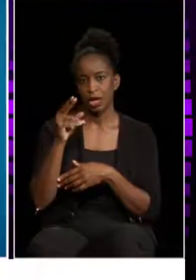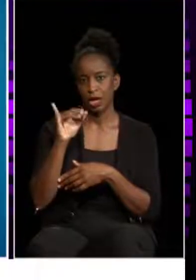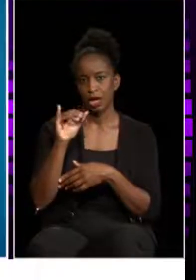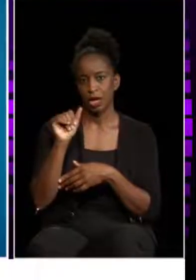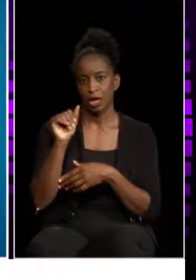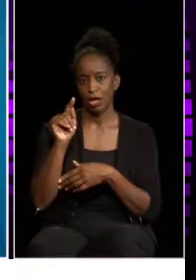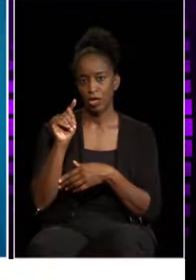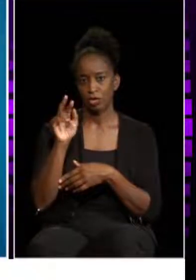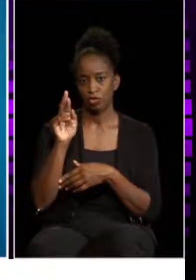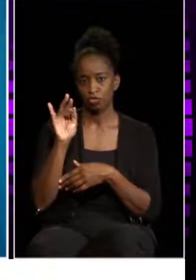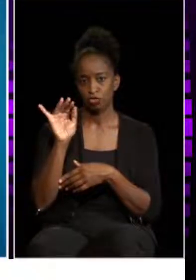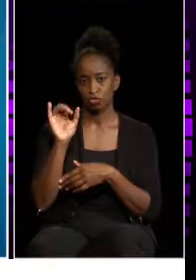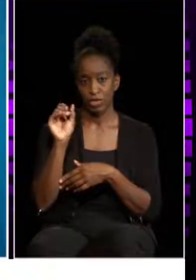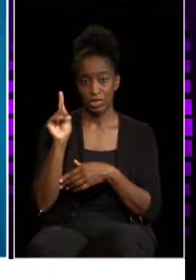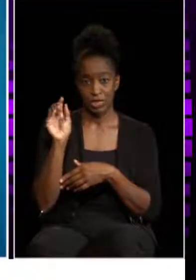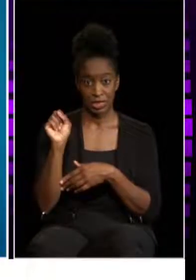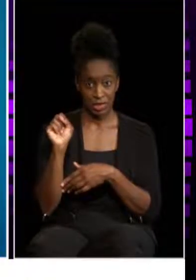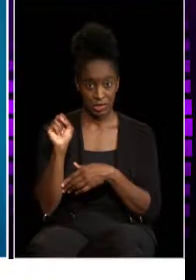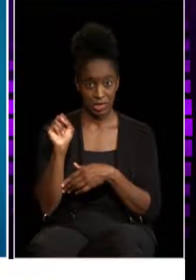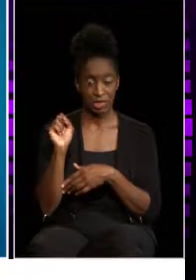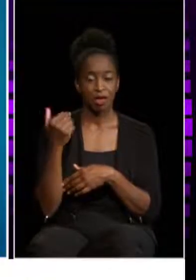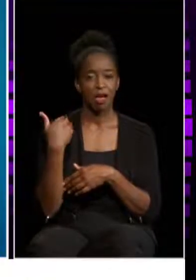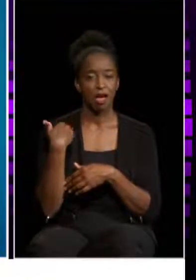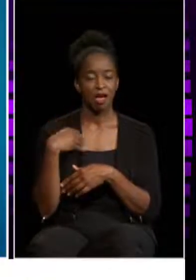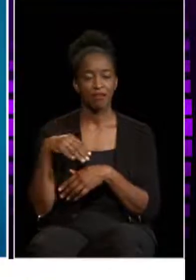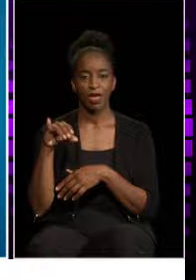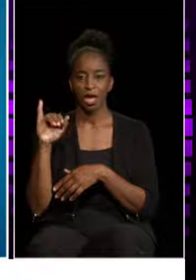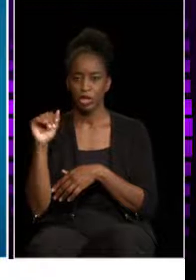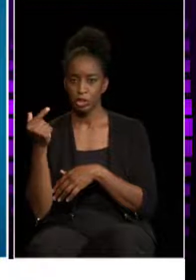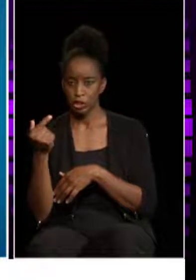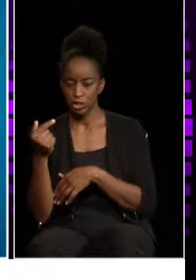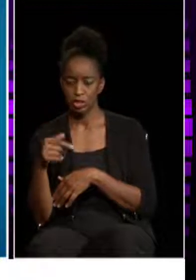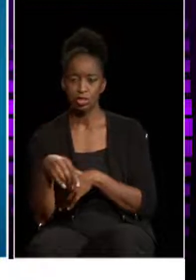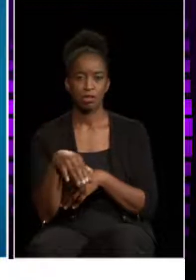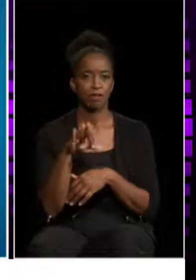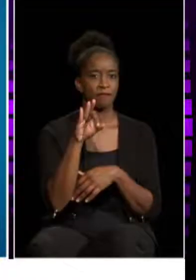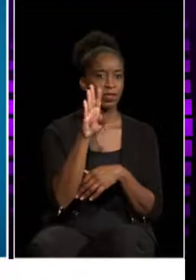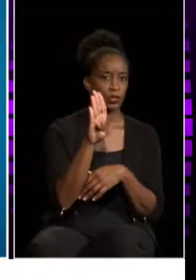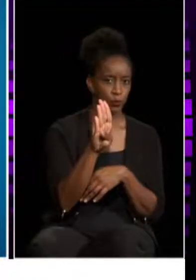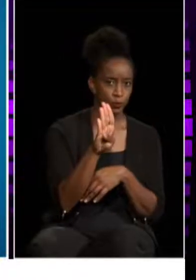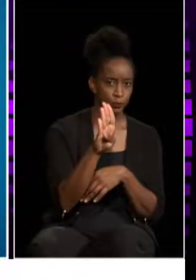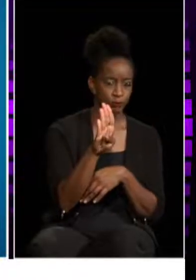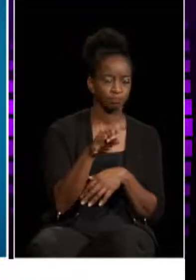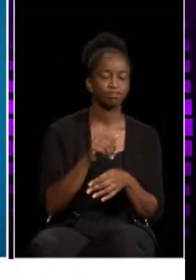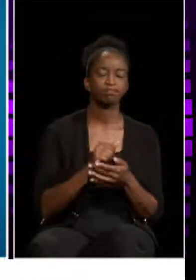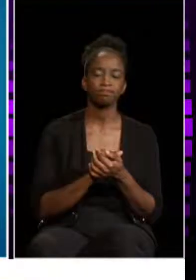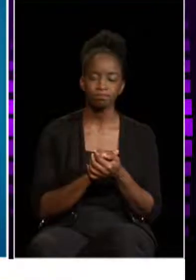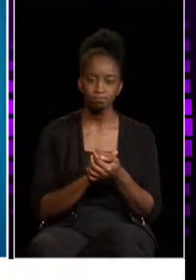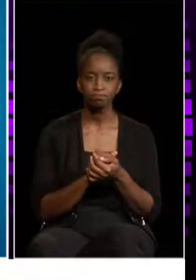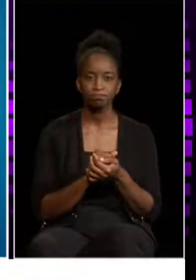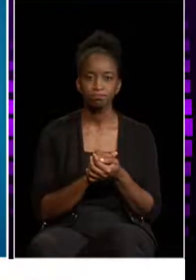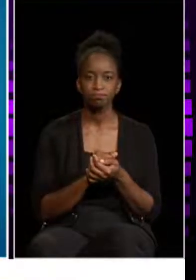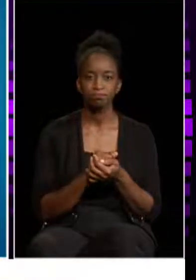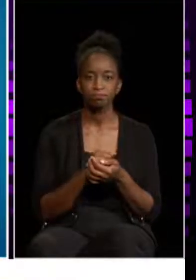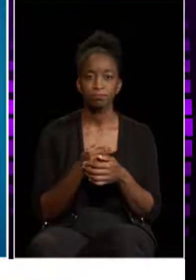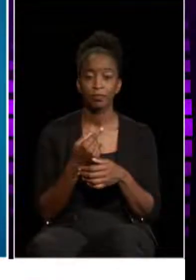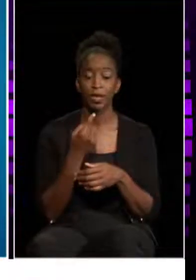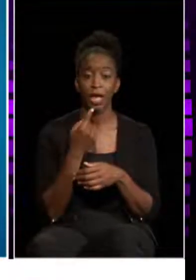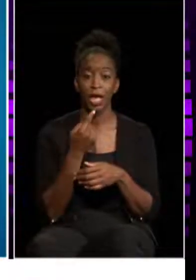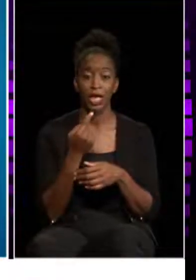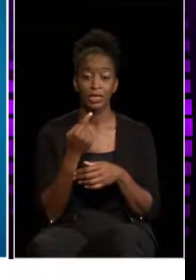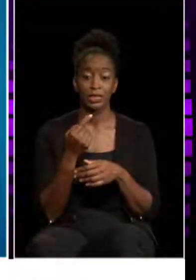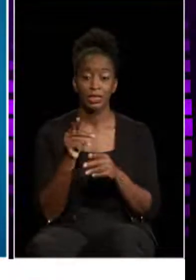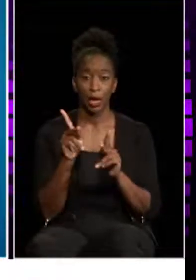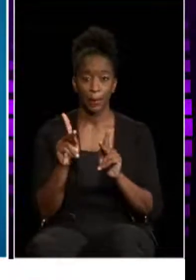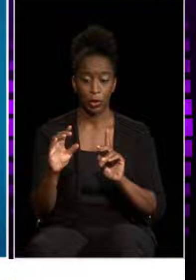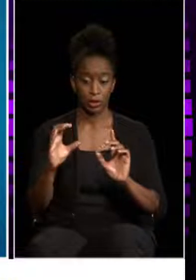you so much, Dr. Ford St. Hill. And I see Nicole Hollingsworth was saying that we need to pay special attention to our children at this